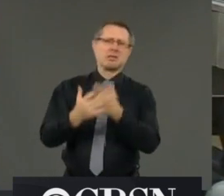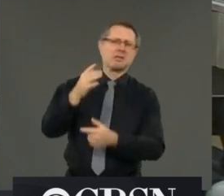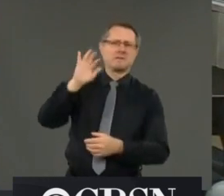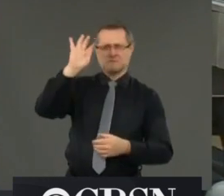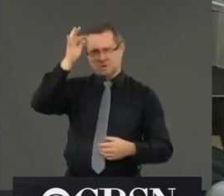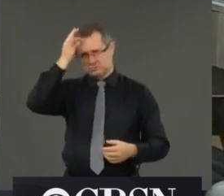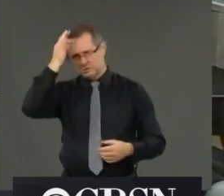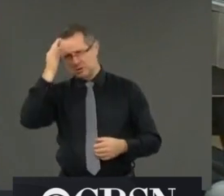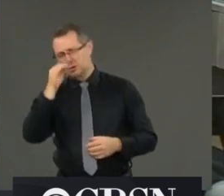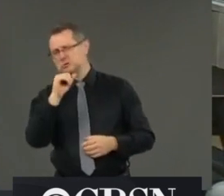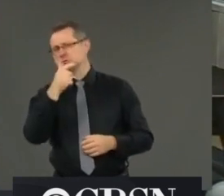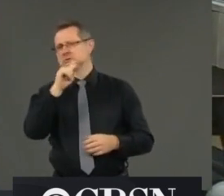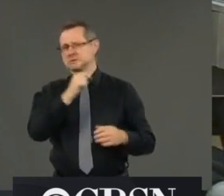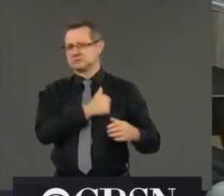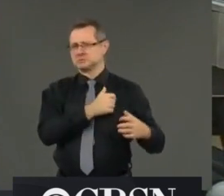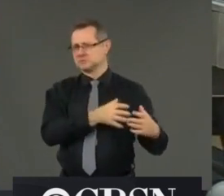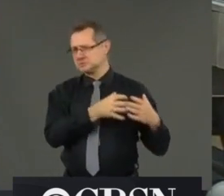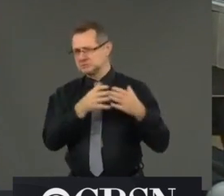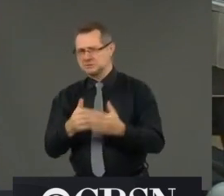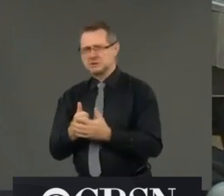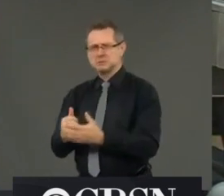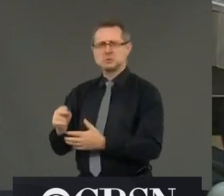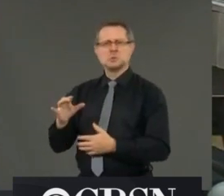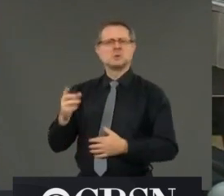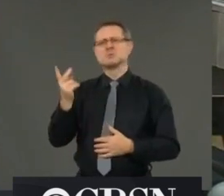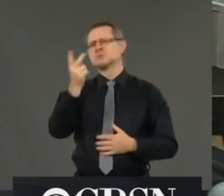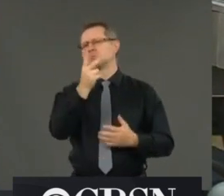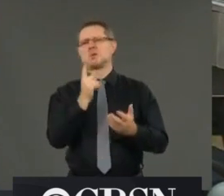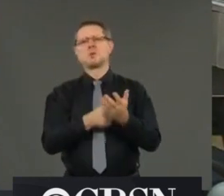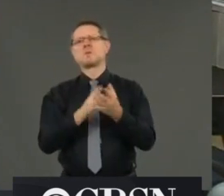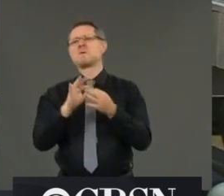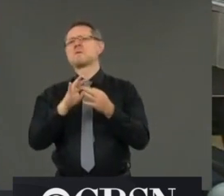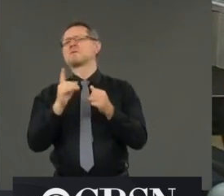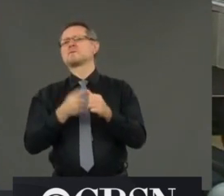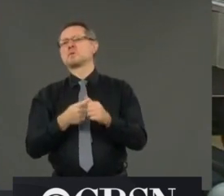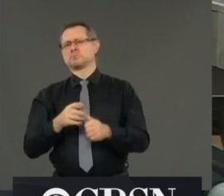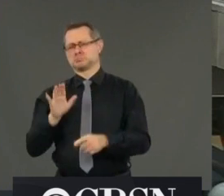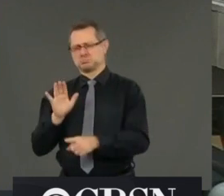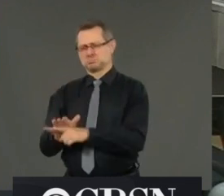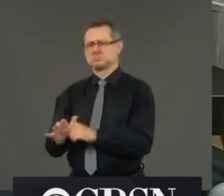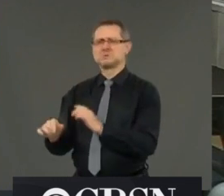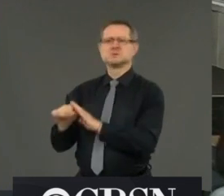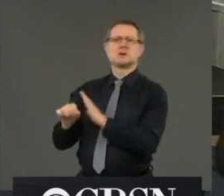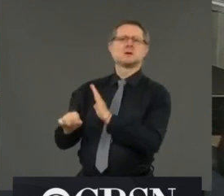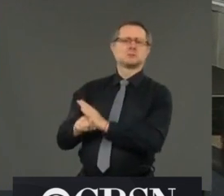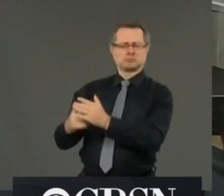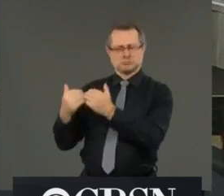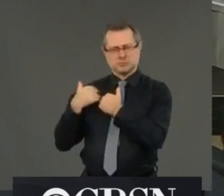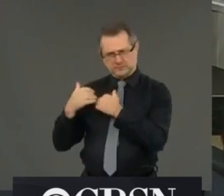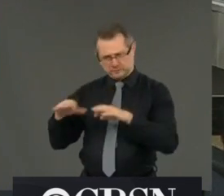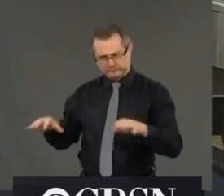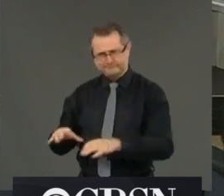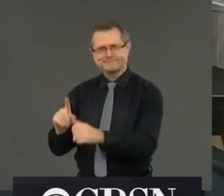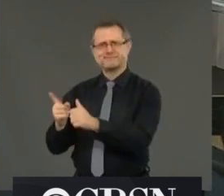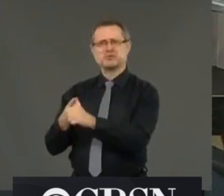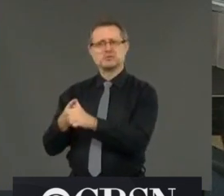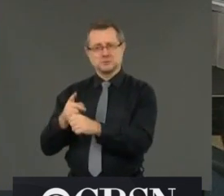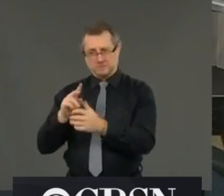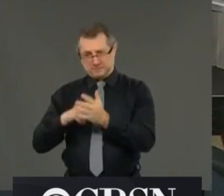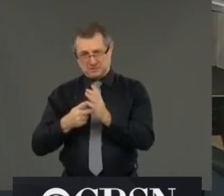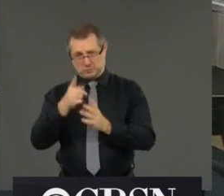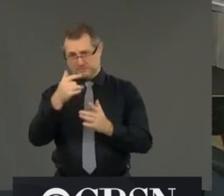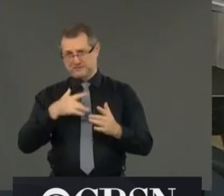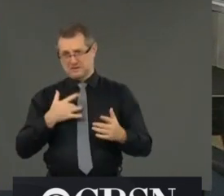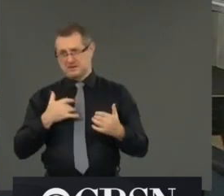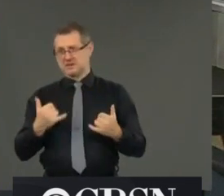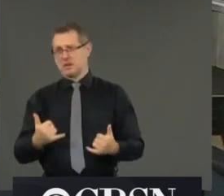to assist with law enforcement. But then you said it is first on the state's part to act, or purview to act in a situation. Are we at a tipping point yet? I mean, do you